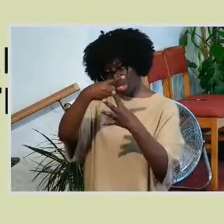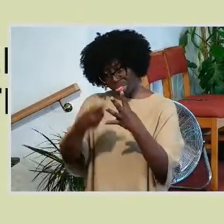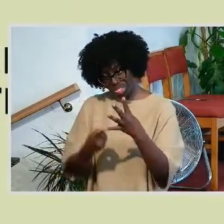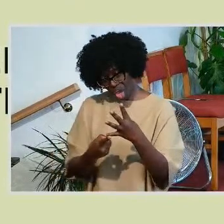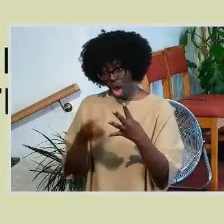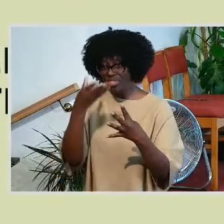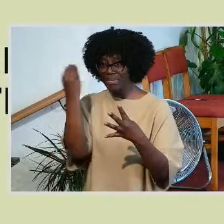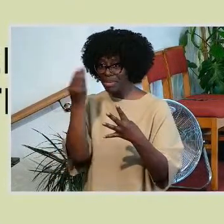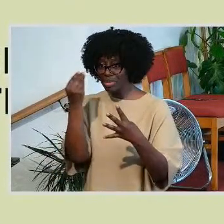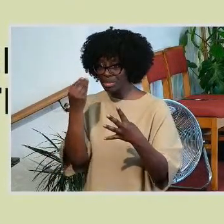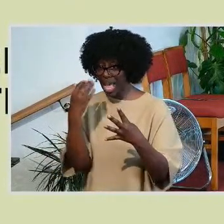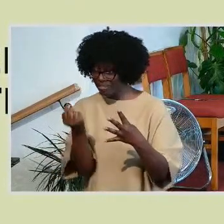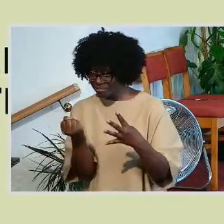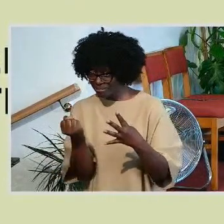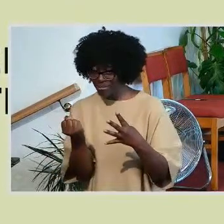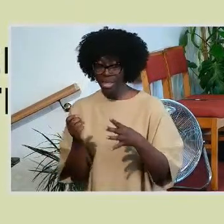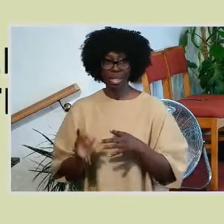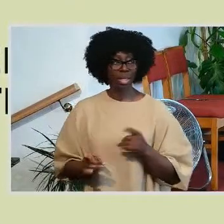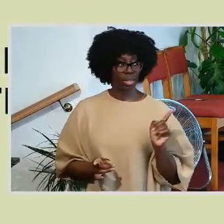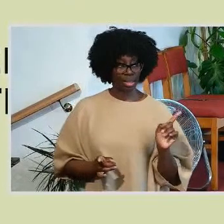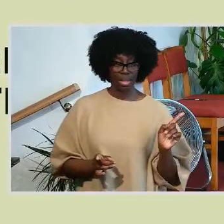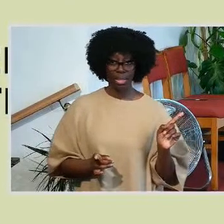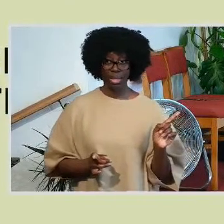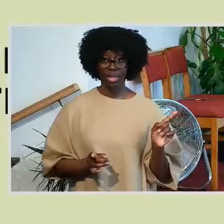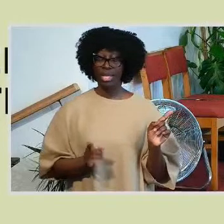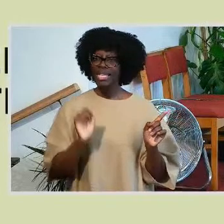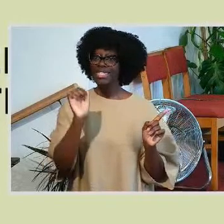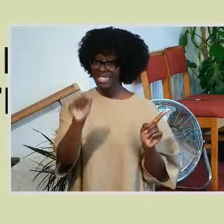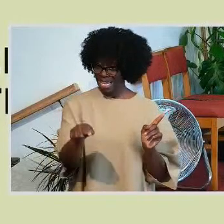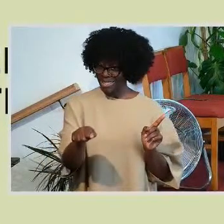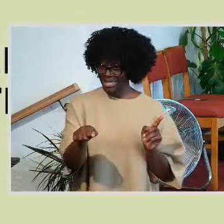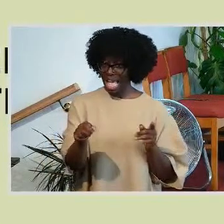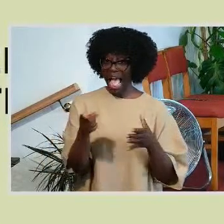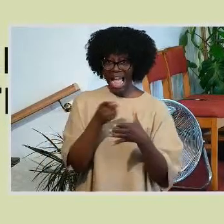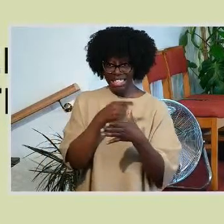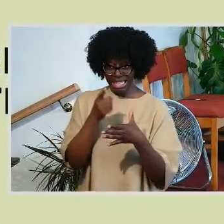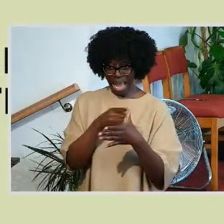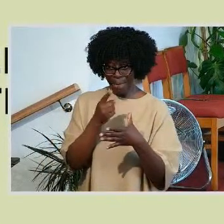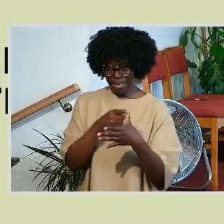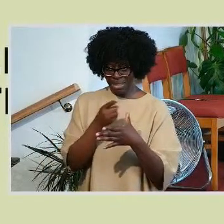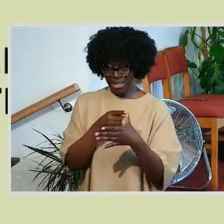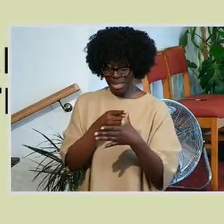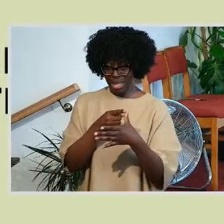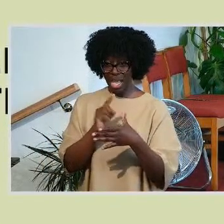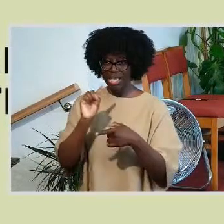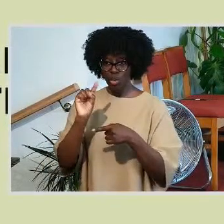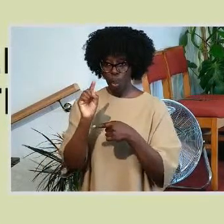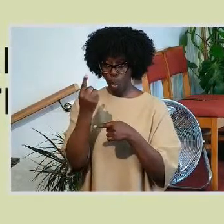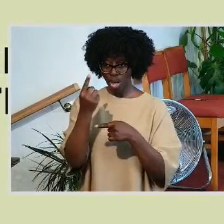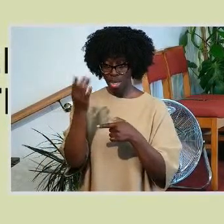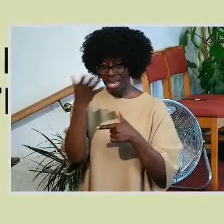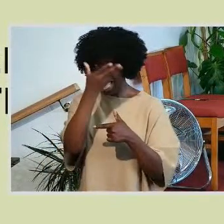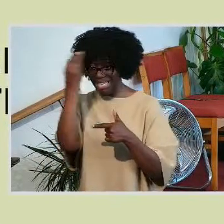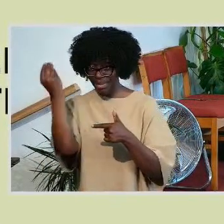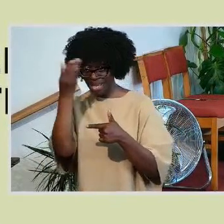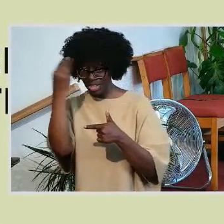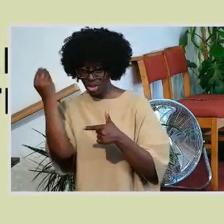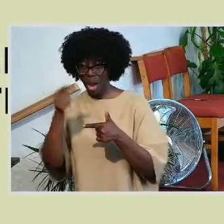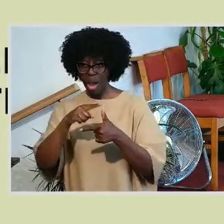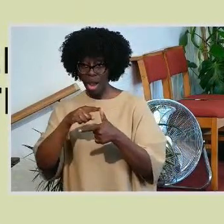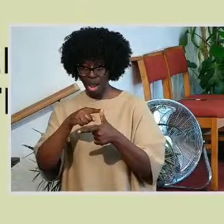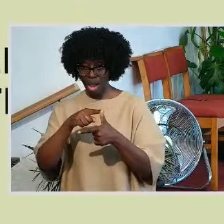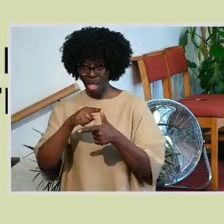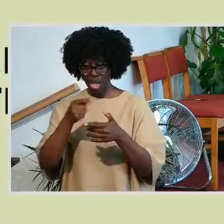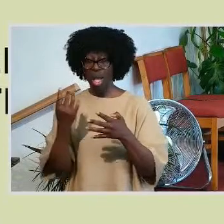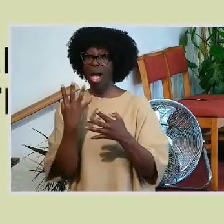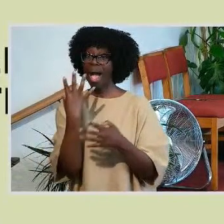Okay. So Alzheimer's is a type of dementia. So it's the most common kind of dementia. And as I said,